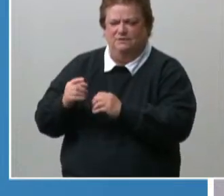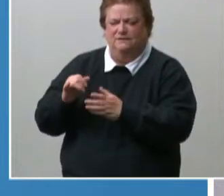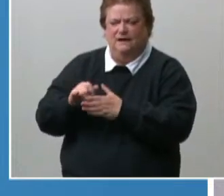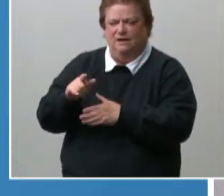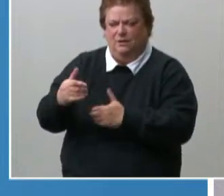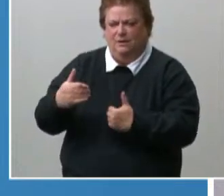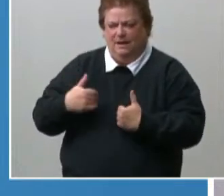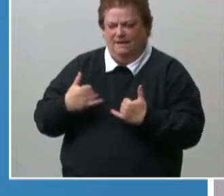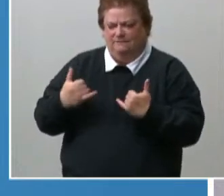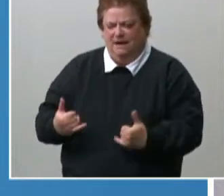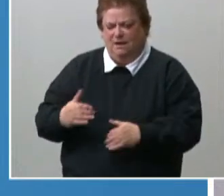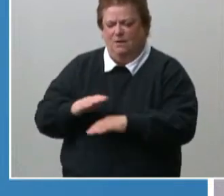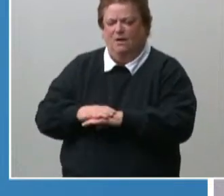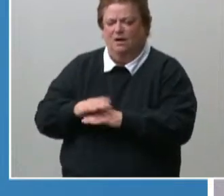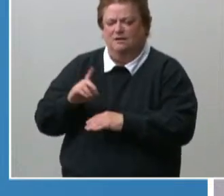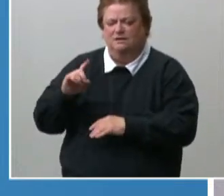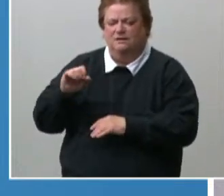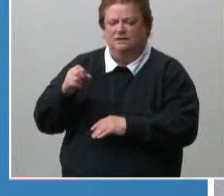the